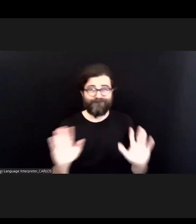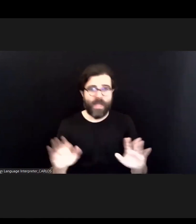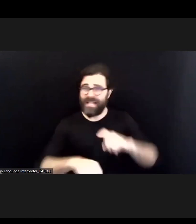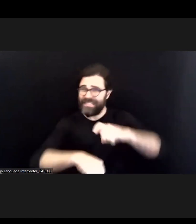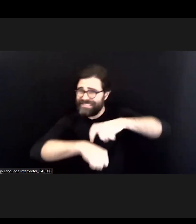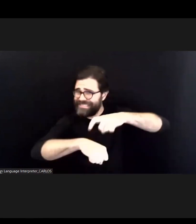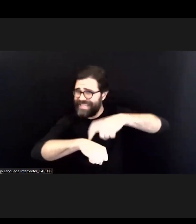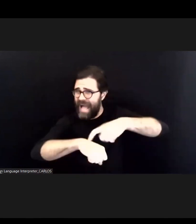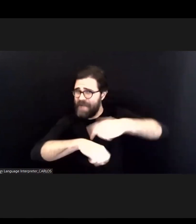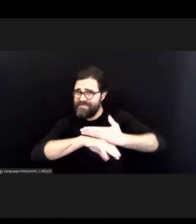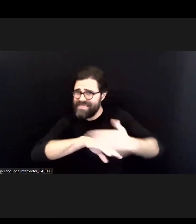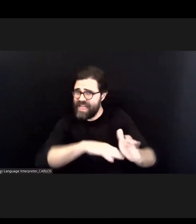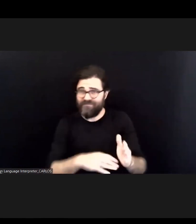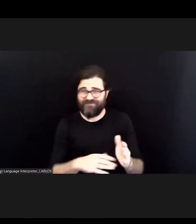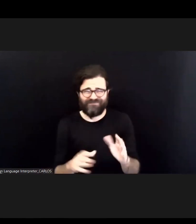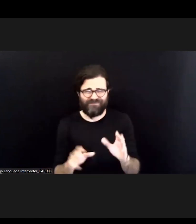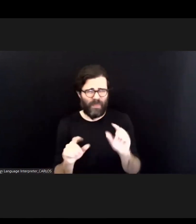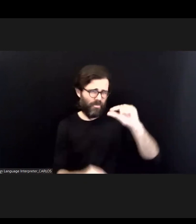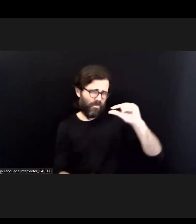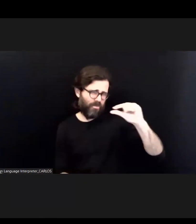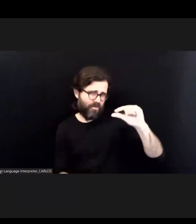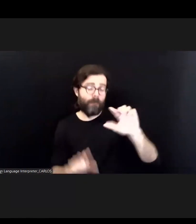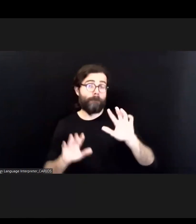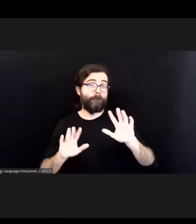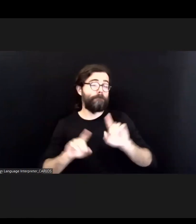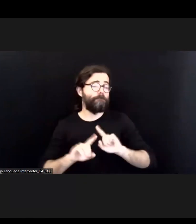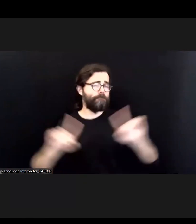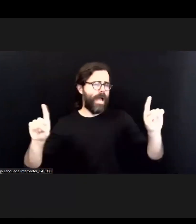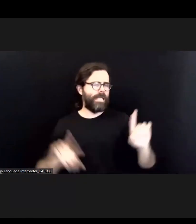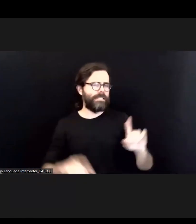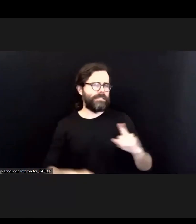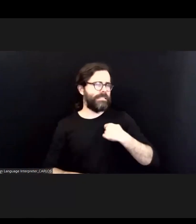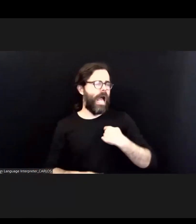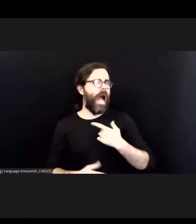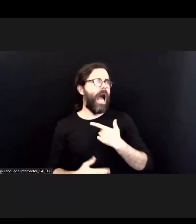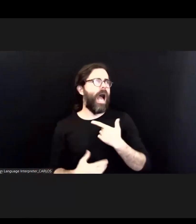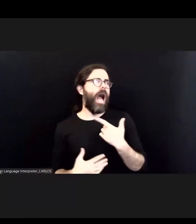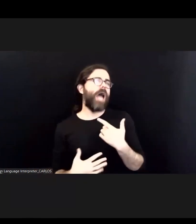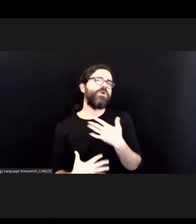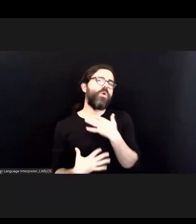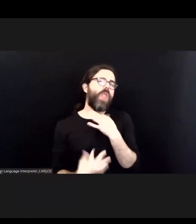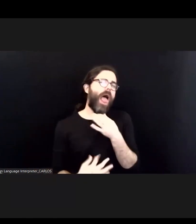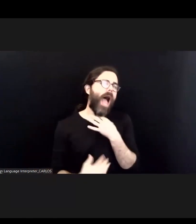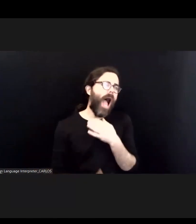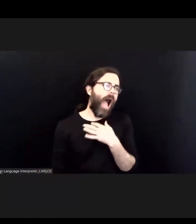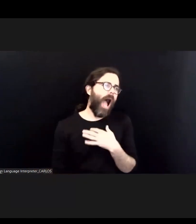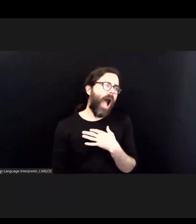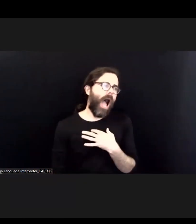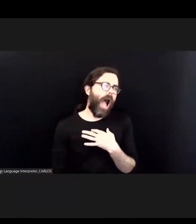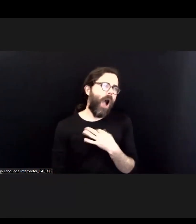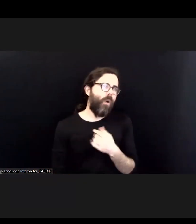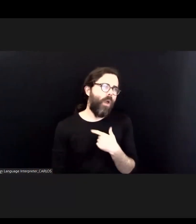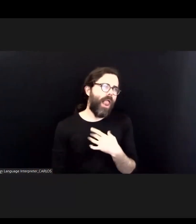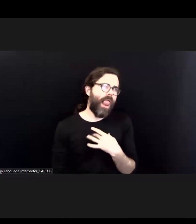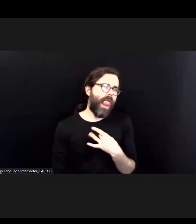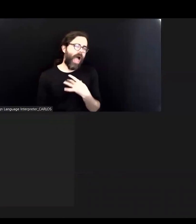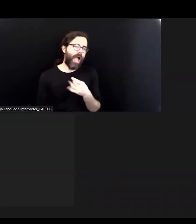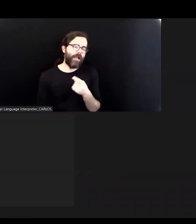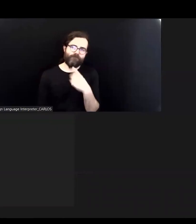the investment of both teachers and all the logistic is at least